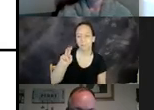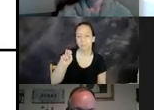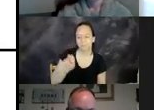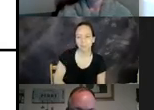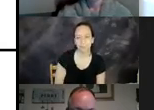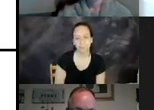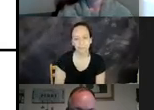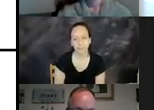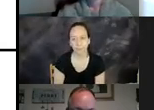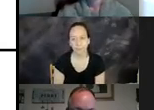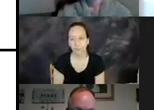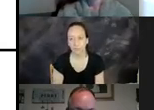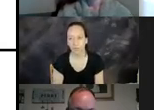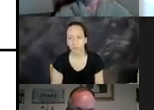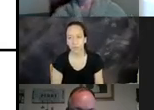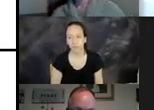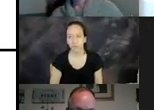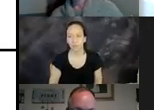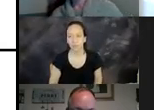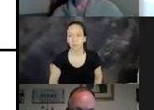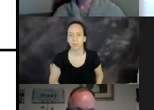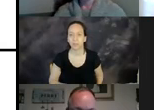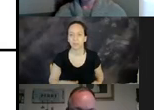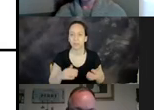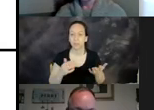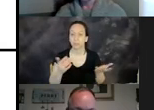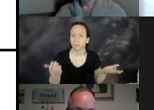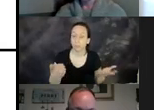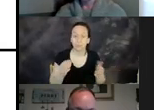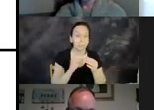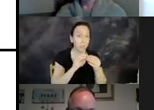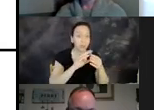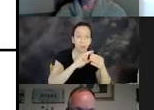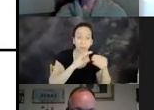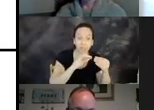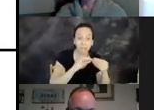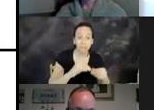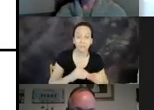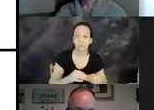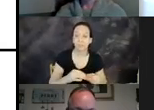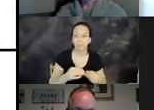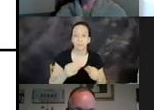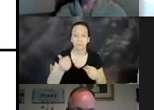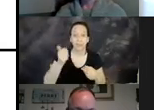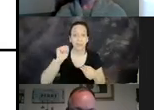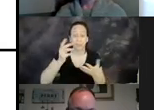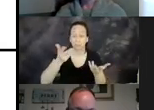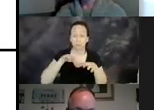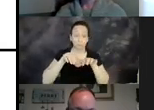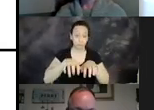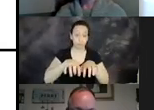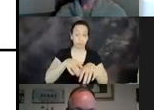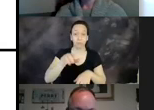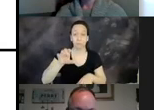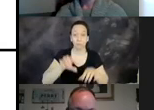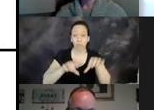I'm going to encourage folks to feel free to put any more comments in the chat,